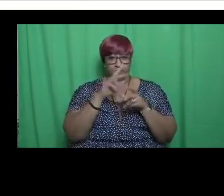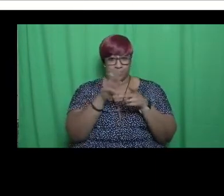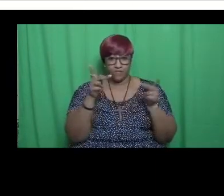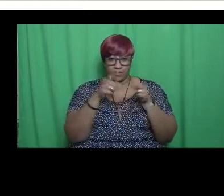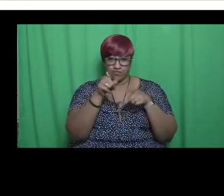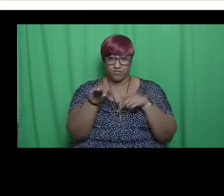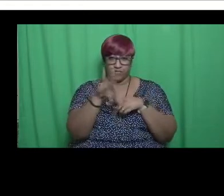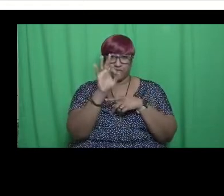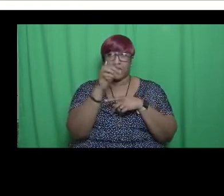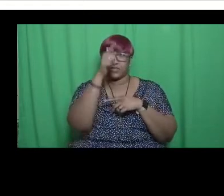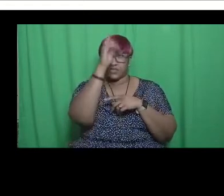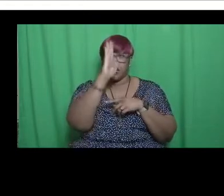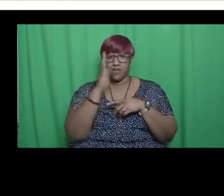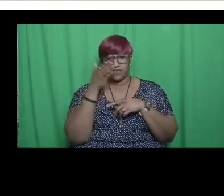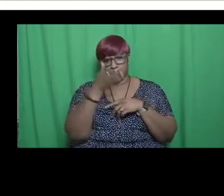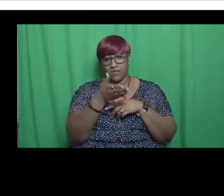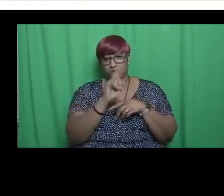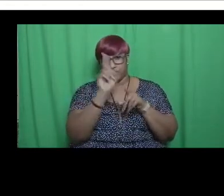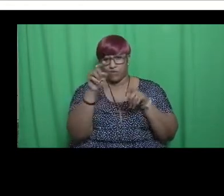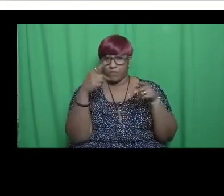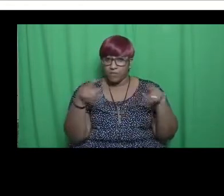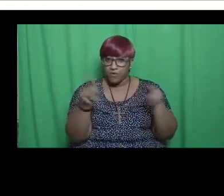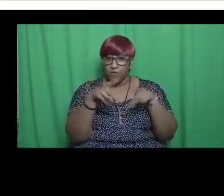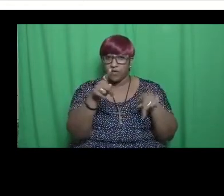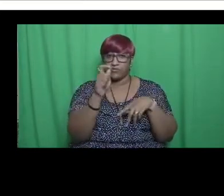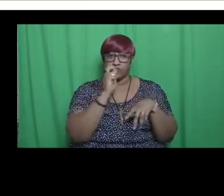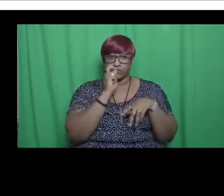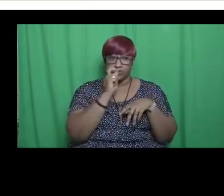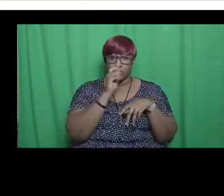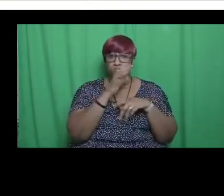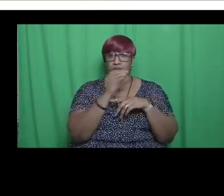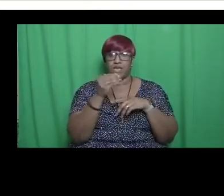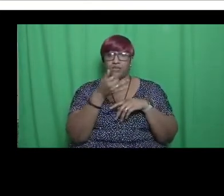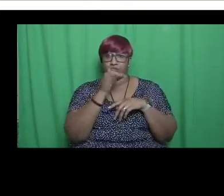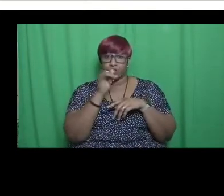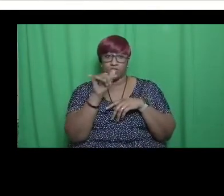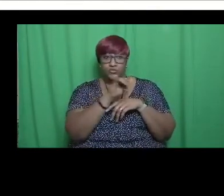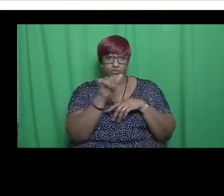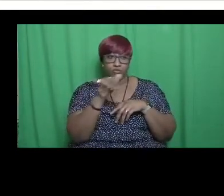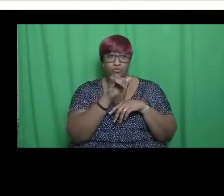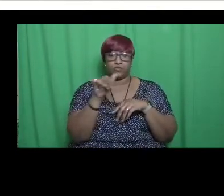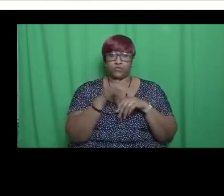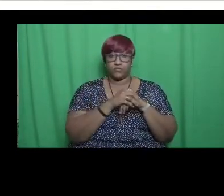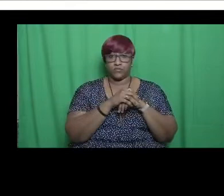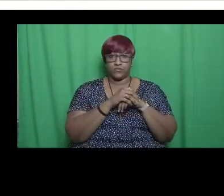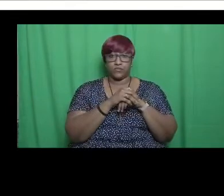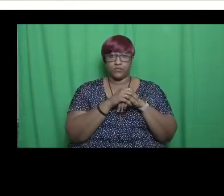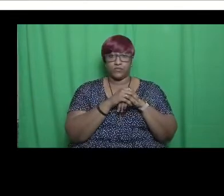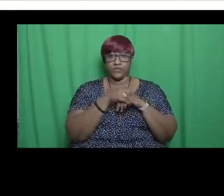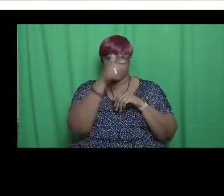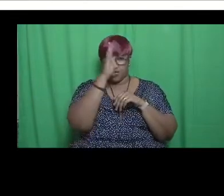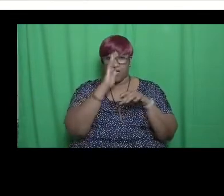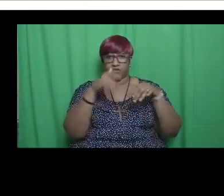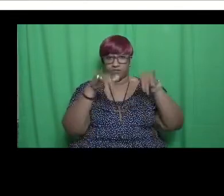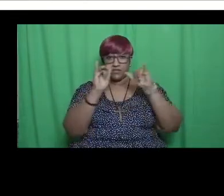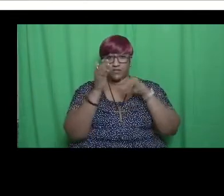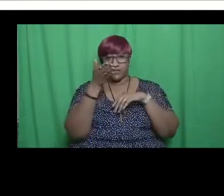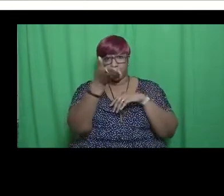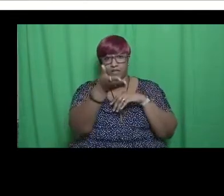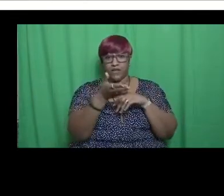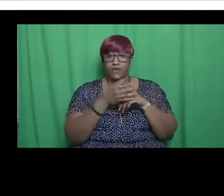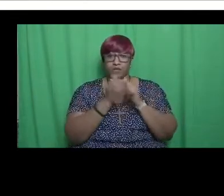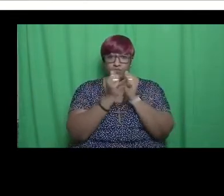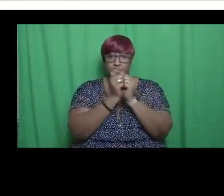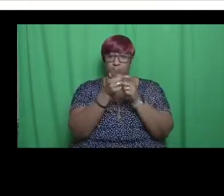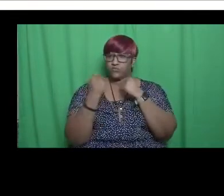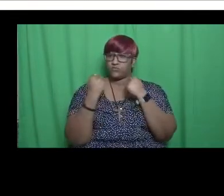you. When you went to that party and you smoked that joint and drank a pint of Jack Daniels. And you